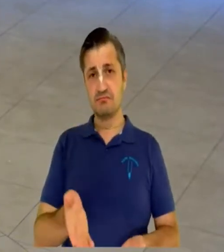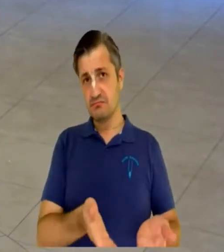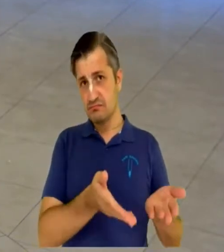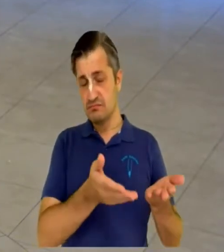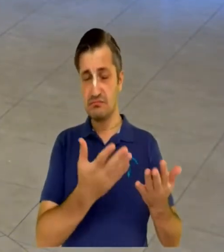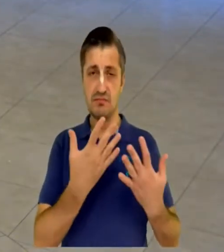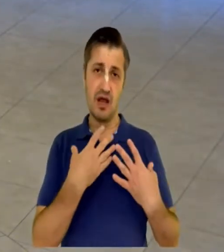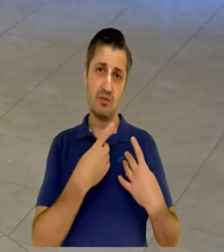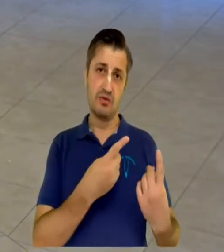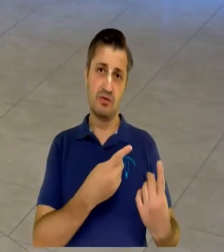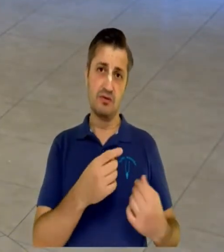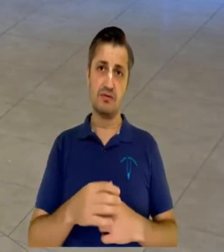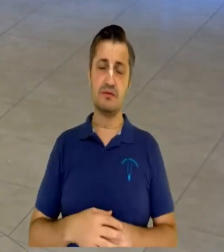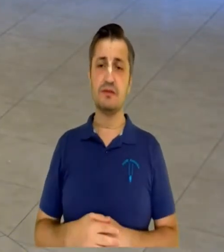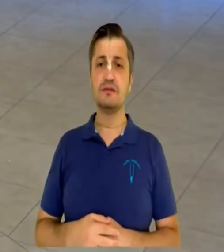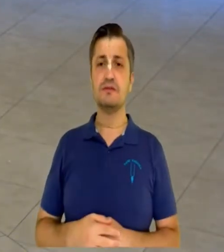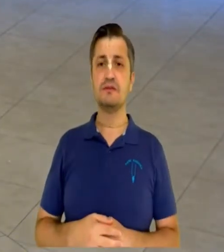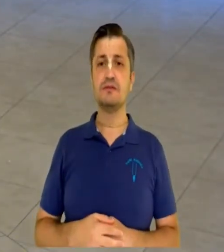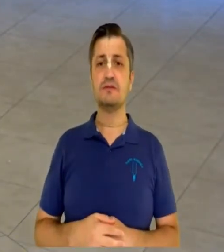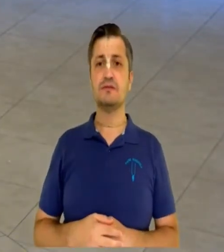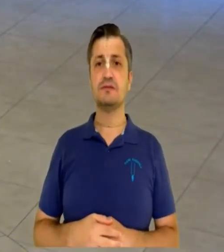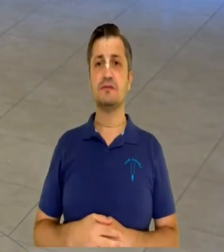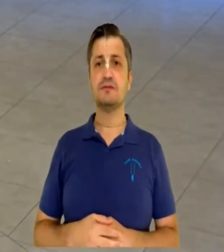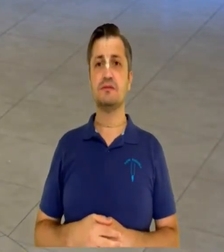we make our choices. So